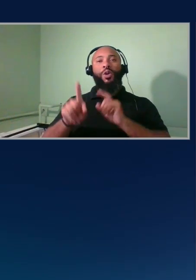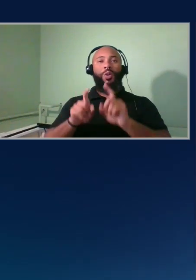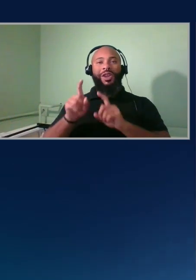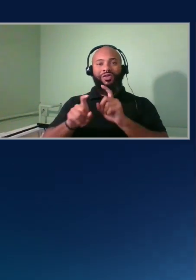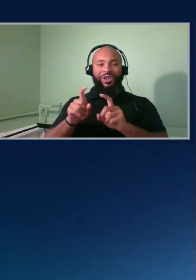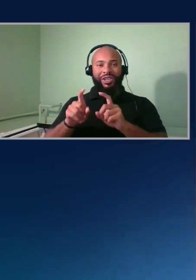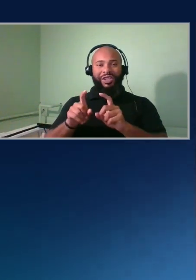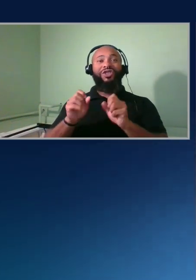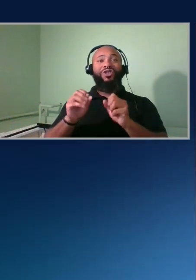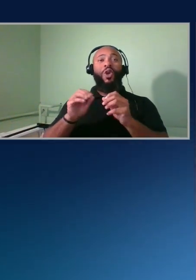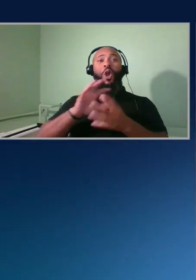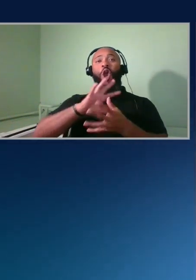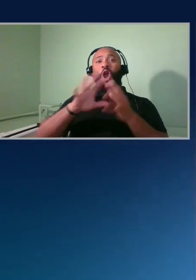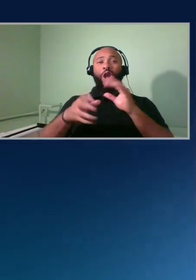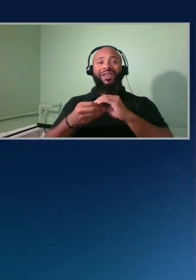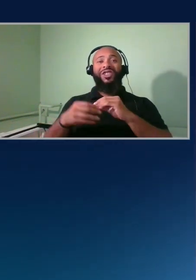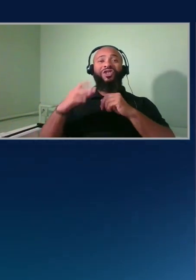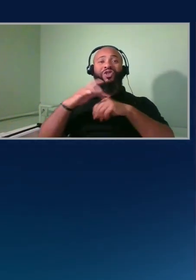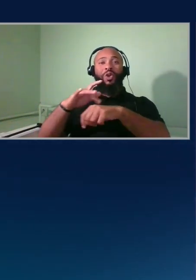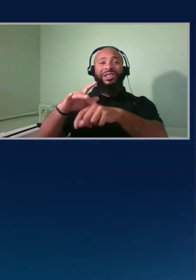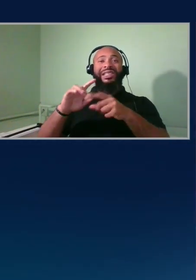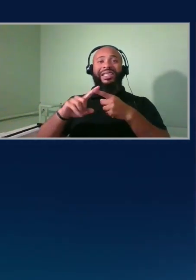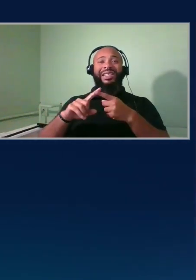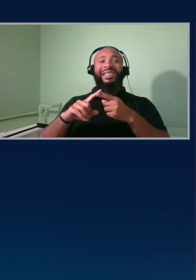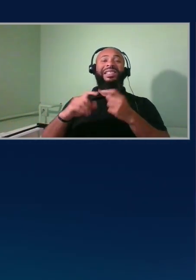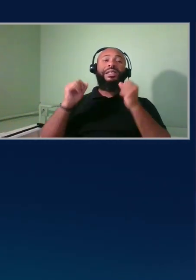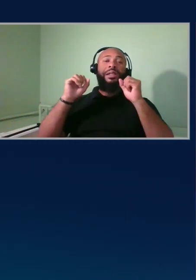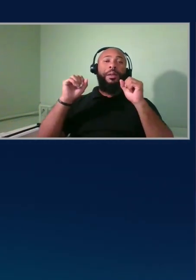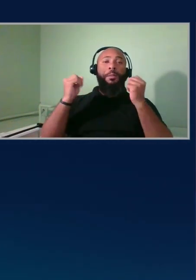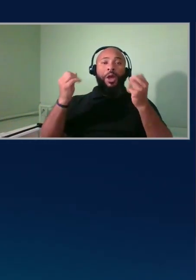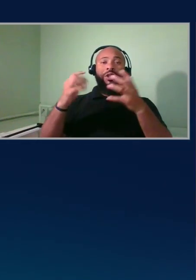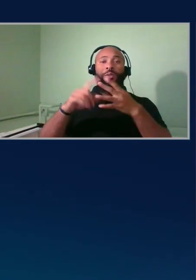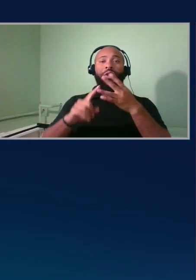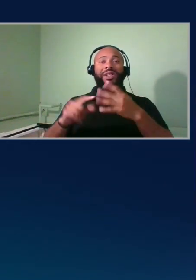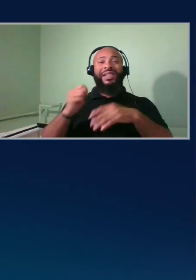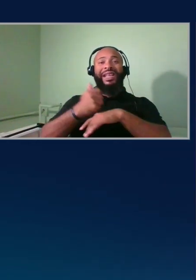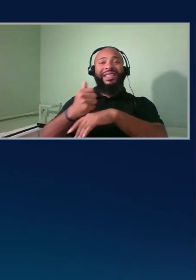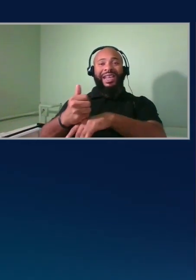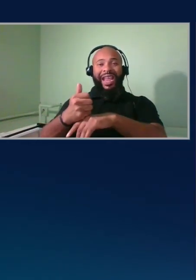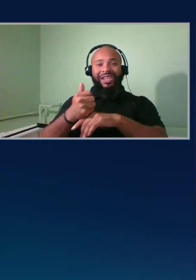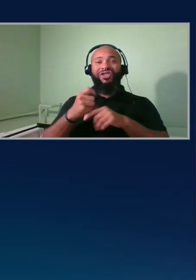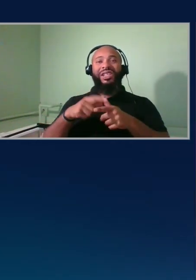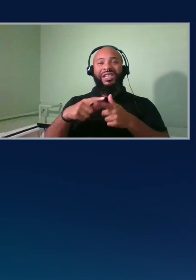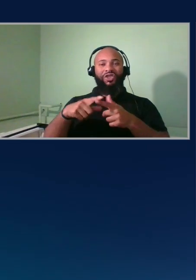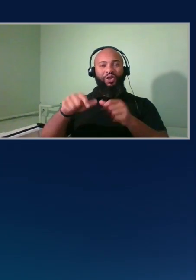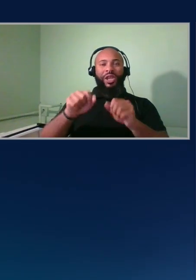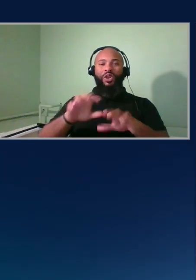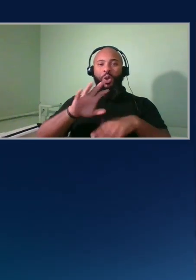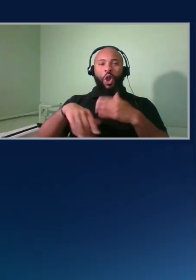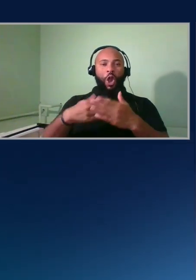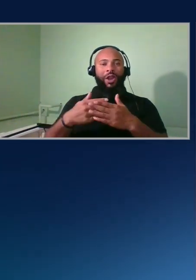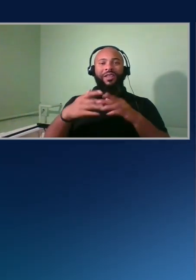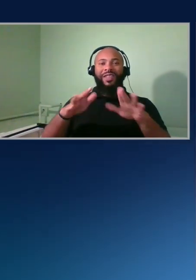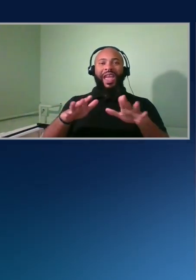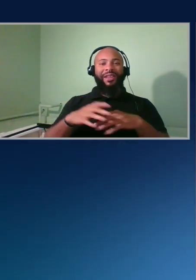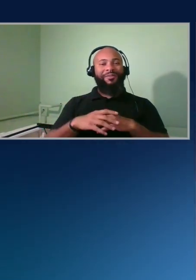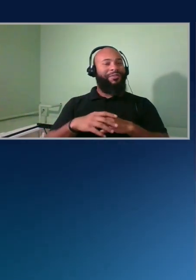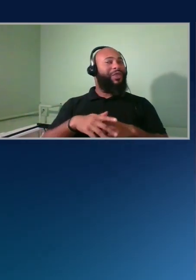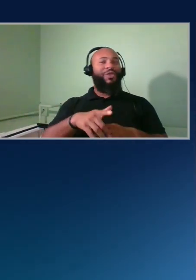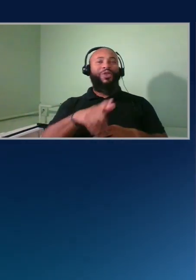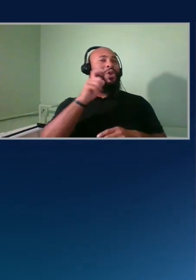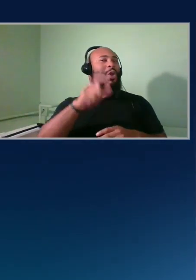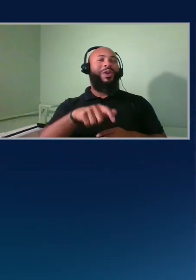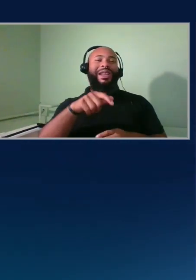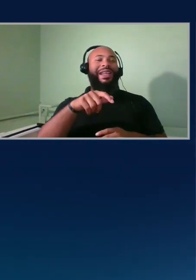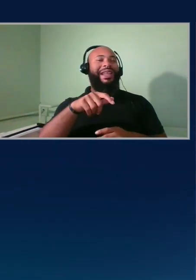magic as well with Q. You don't need a query engine. It's me. It's I'm your top buyer.